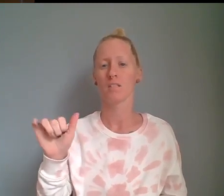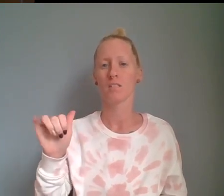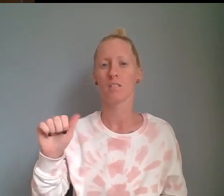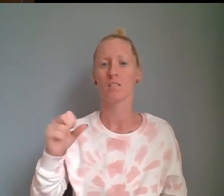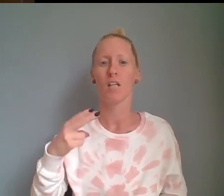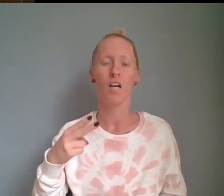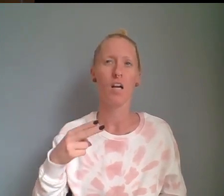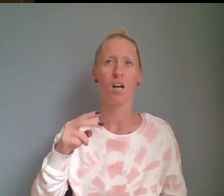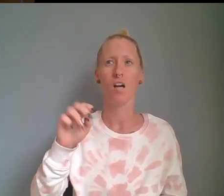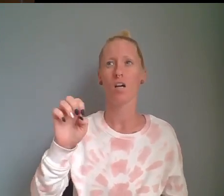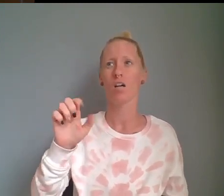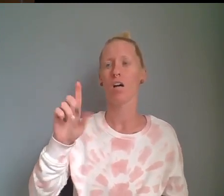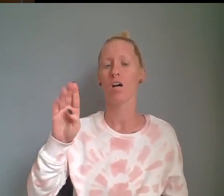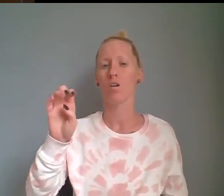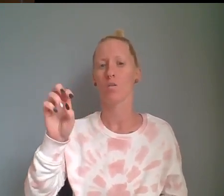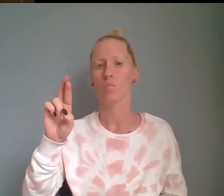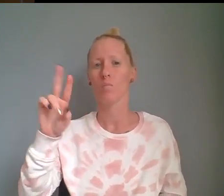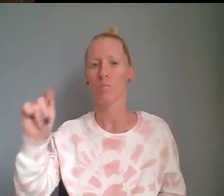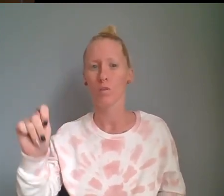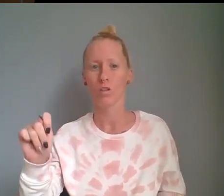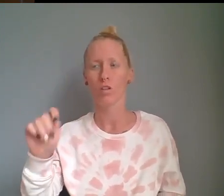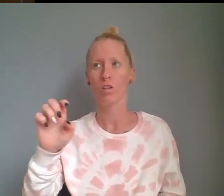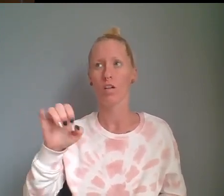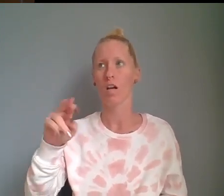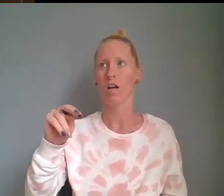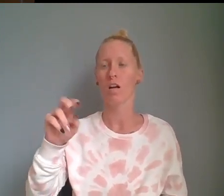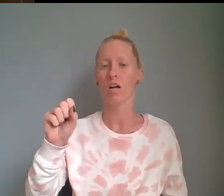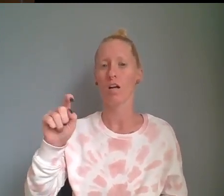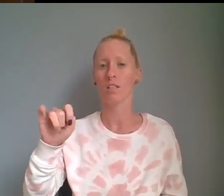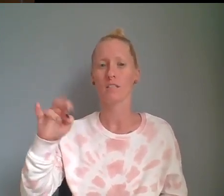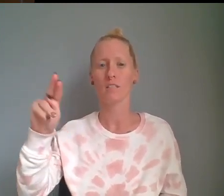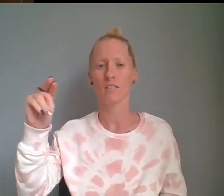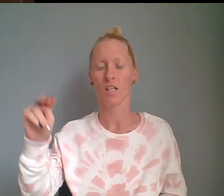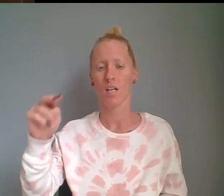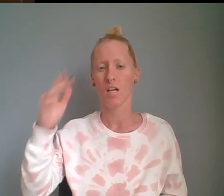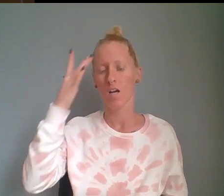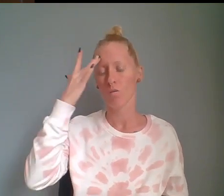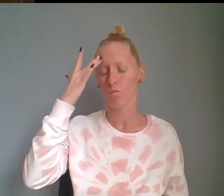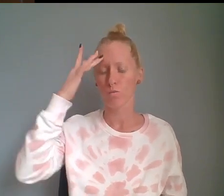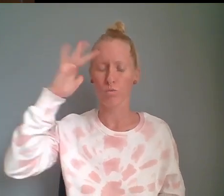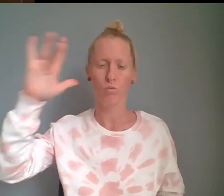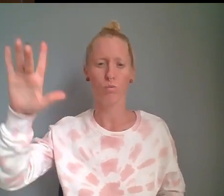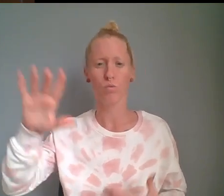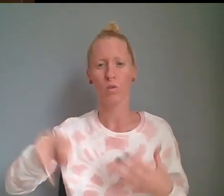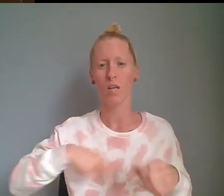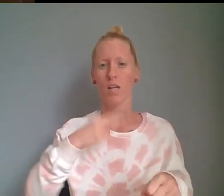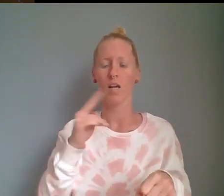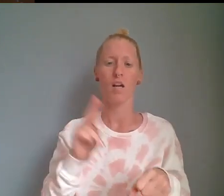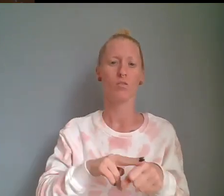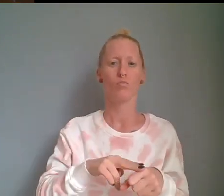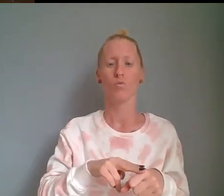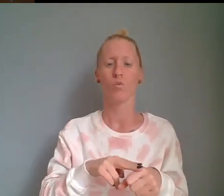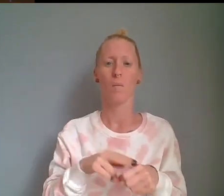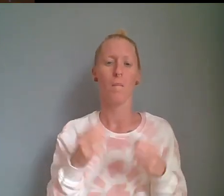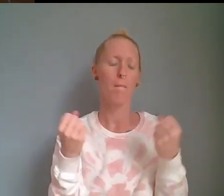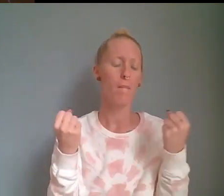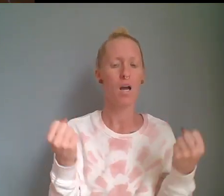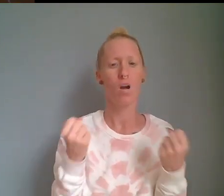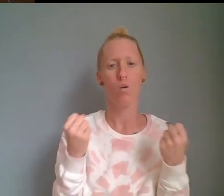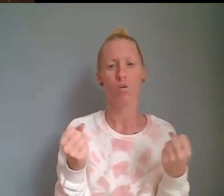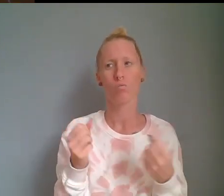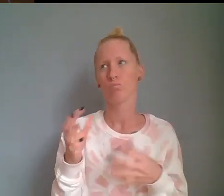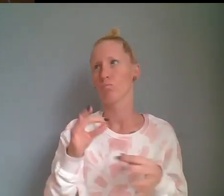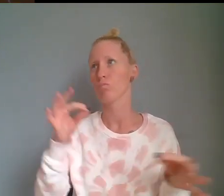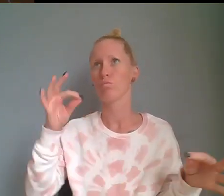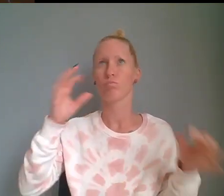Albert Einstein, come back to life, or that they have supernatural powers or something of this sort, so that